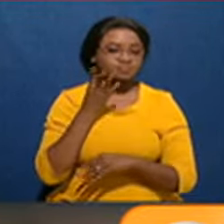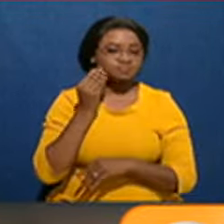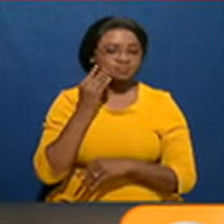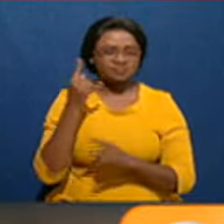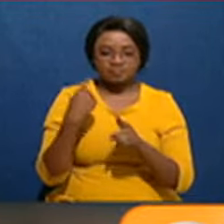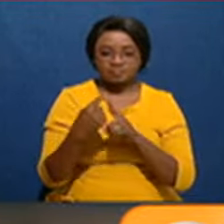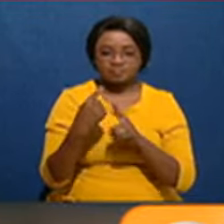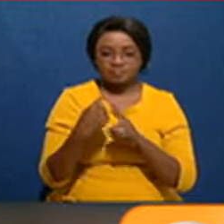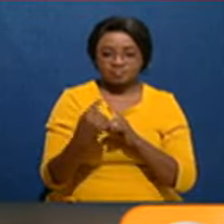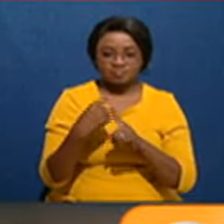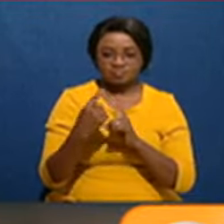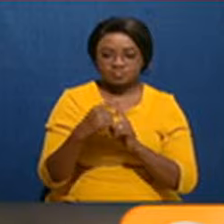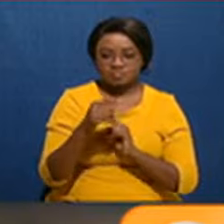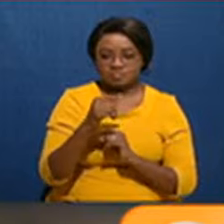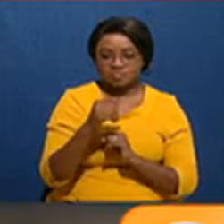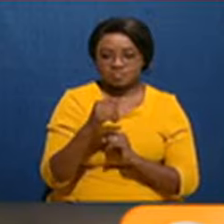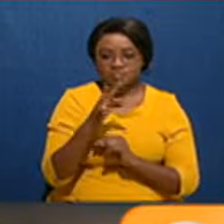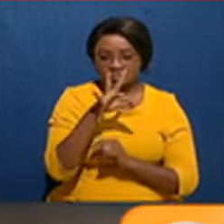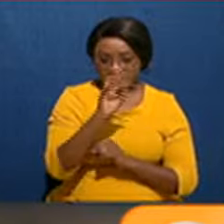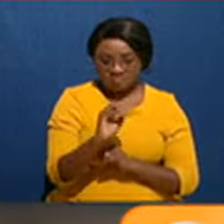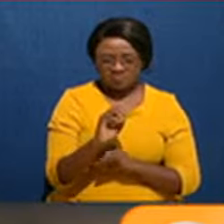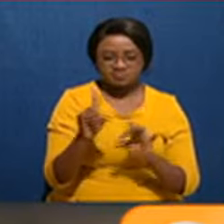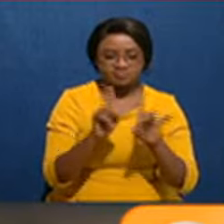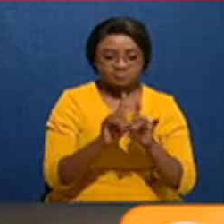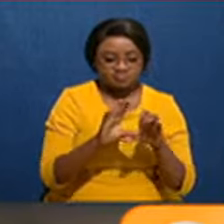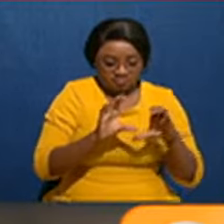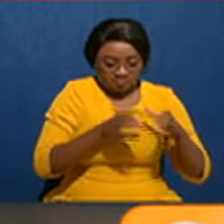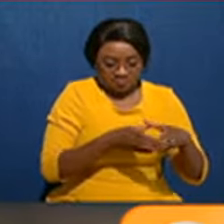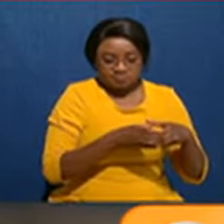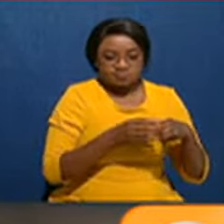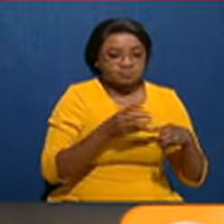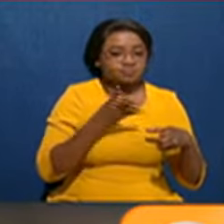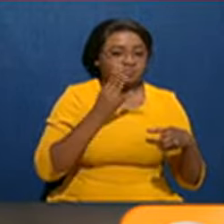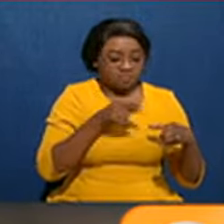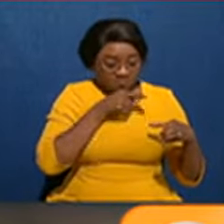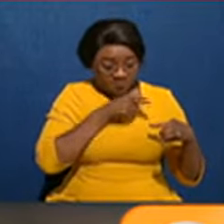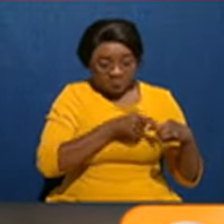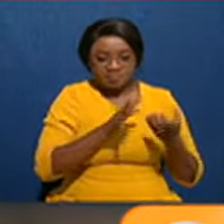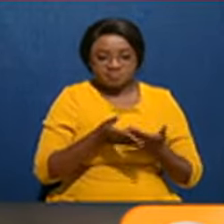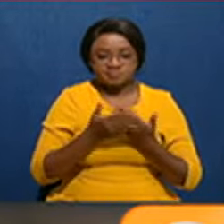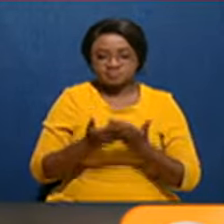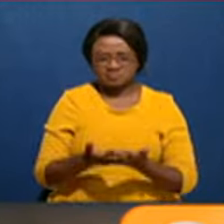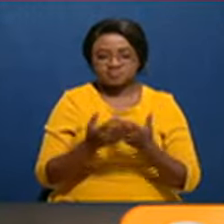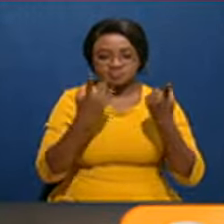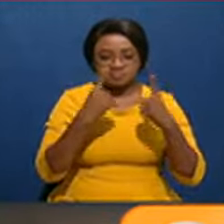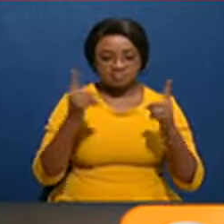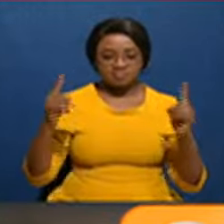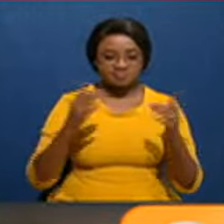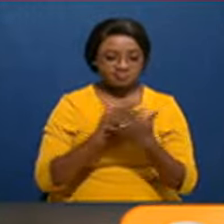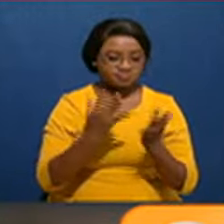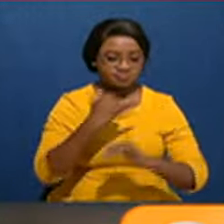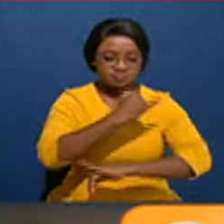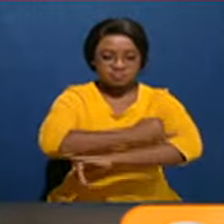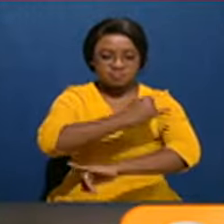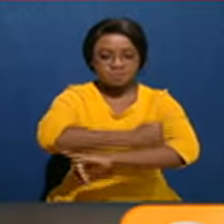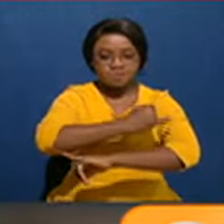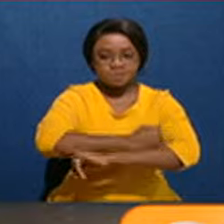3 decades, as well as corporate experience, which is necessary for a success of an institution.